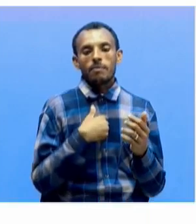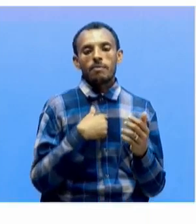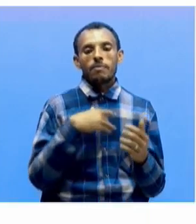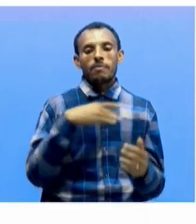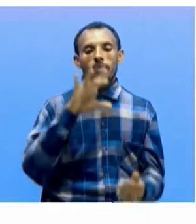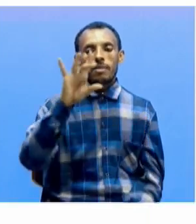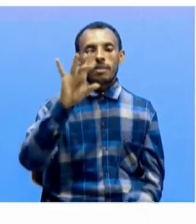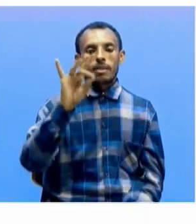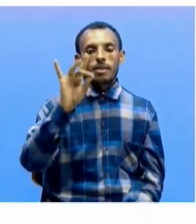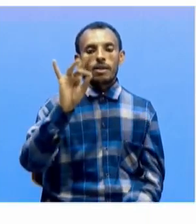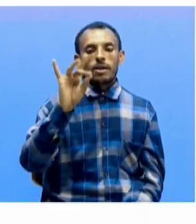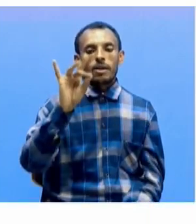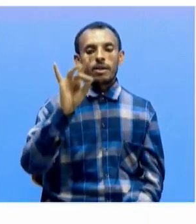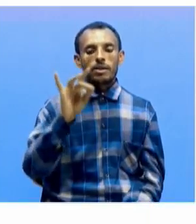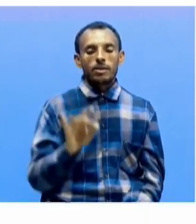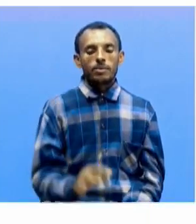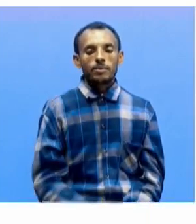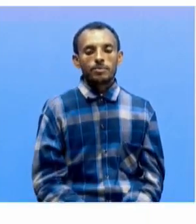8.